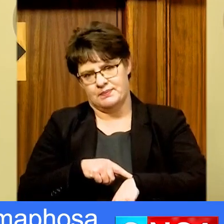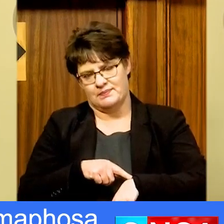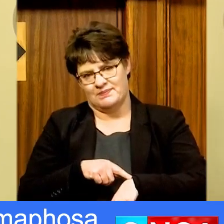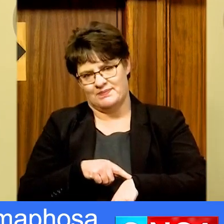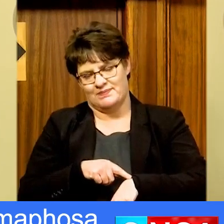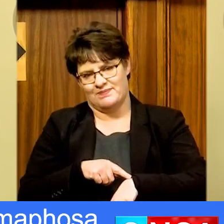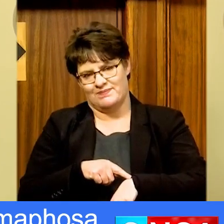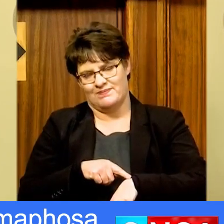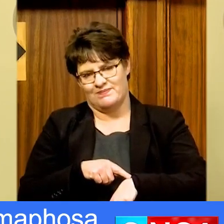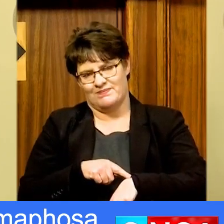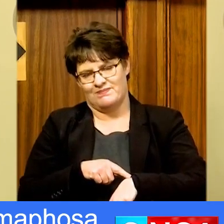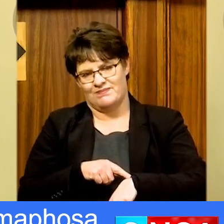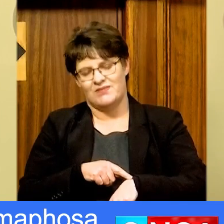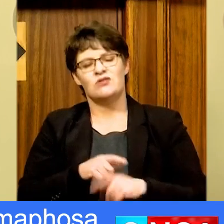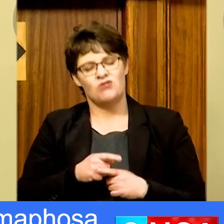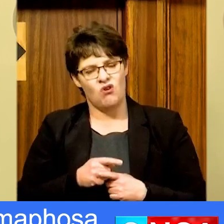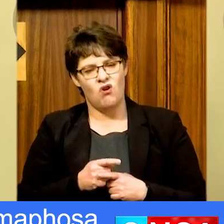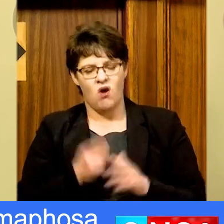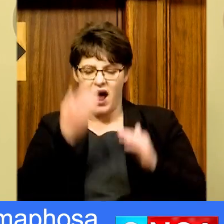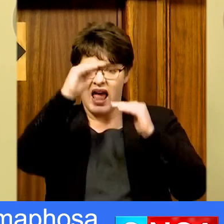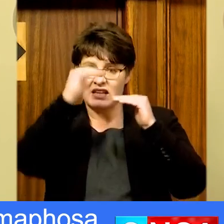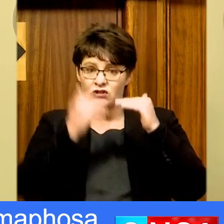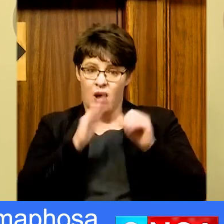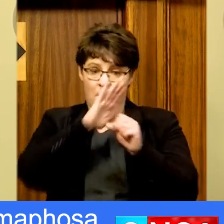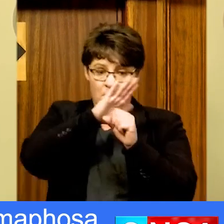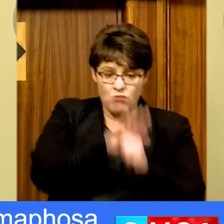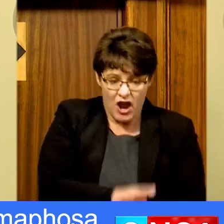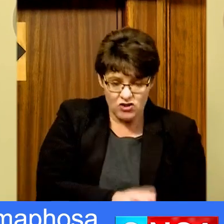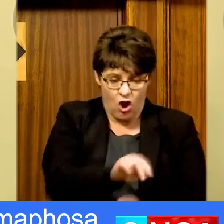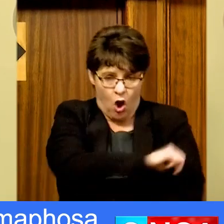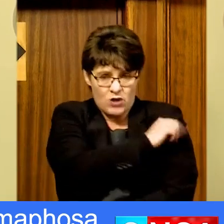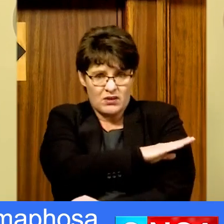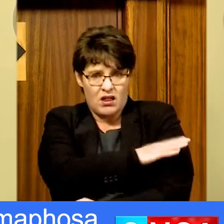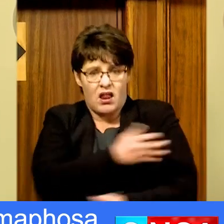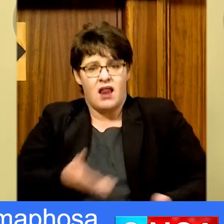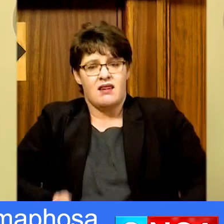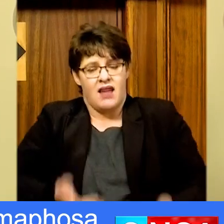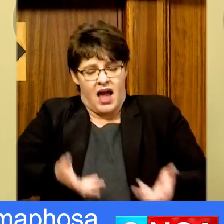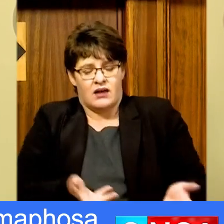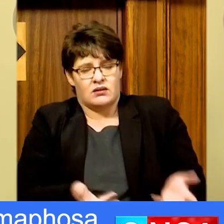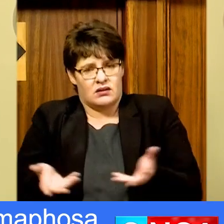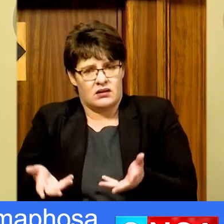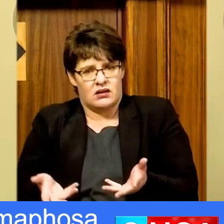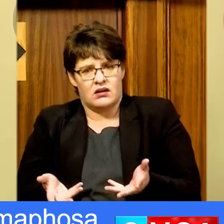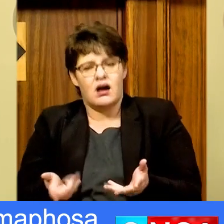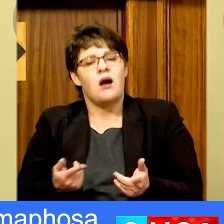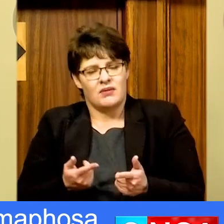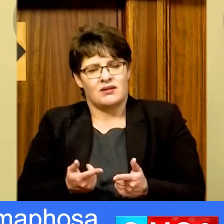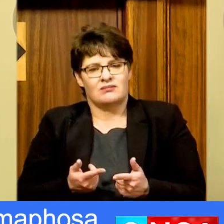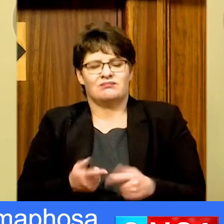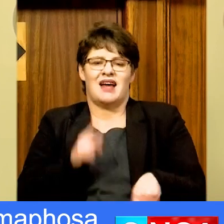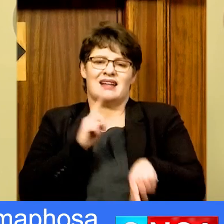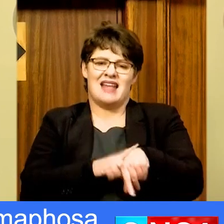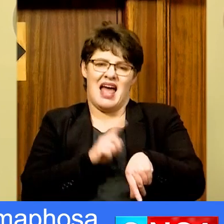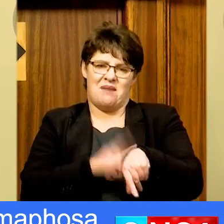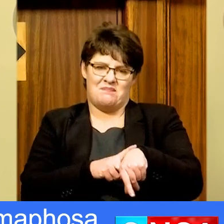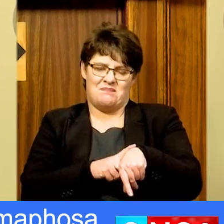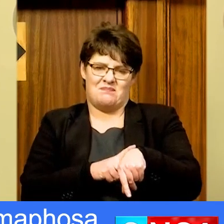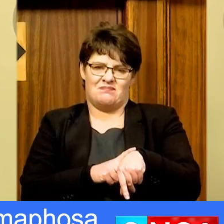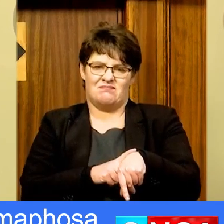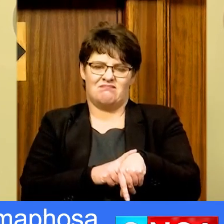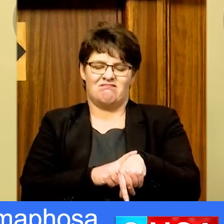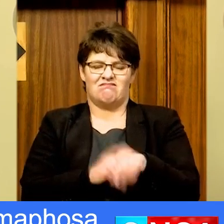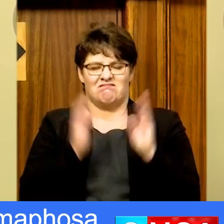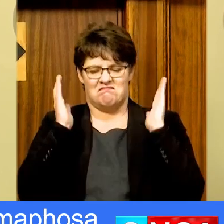Therefore, as an additional measure to reduce the pressure on hospitals, a curfew will be put in place between